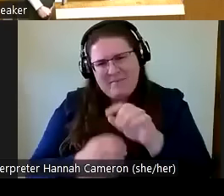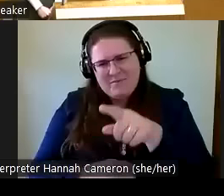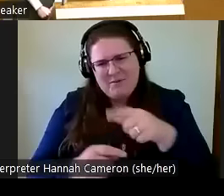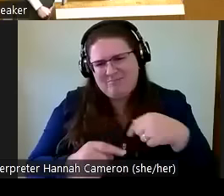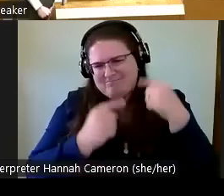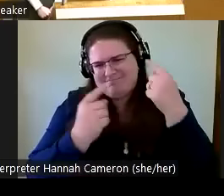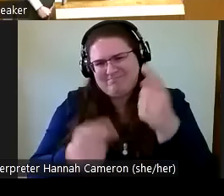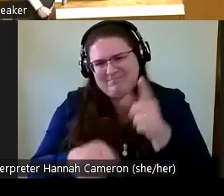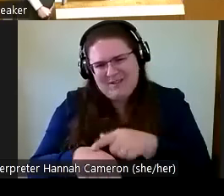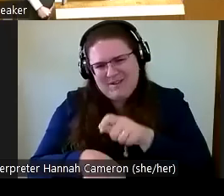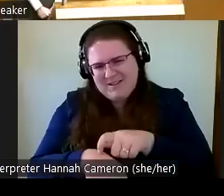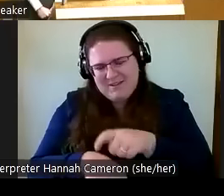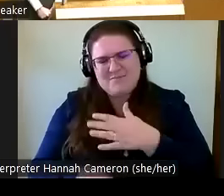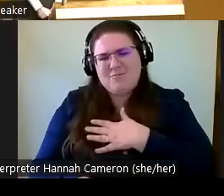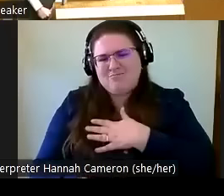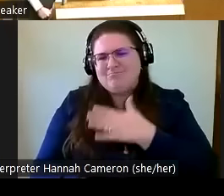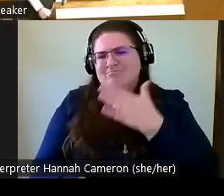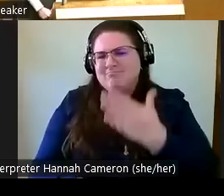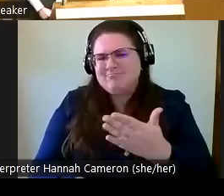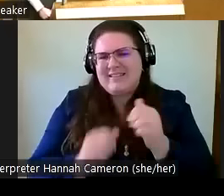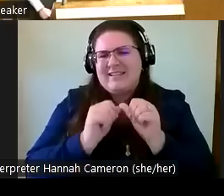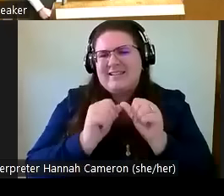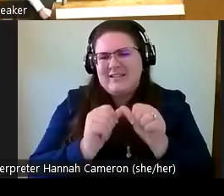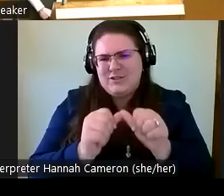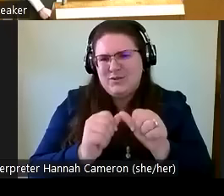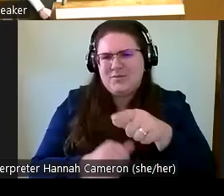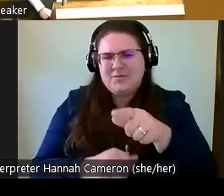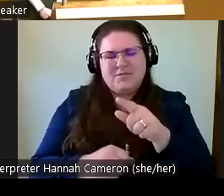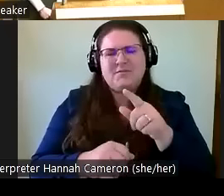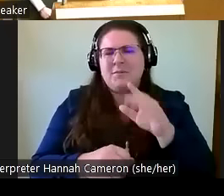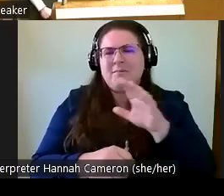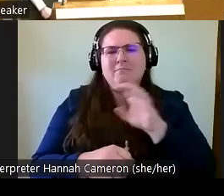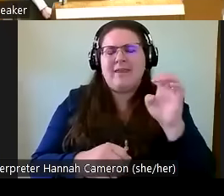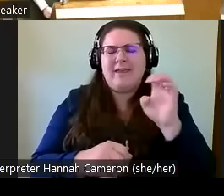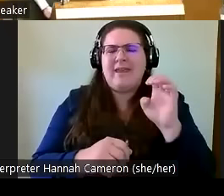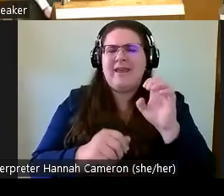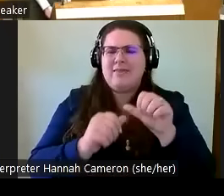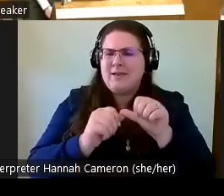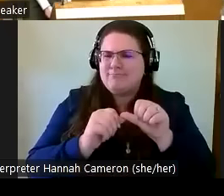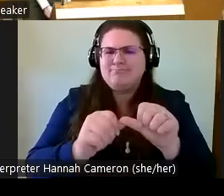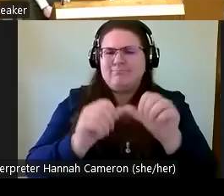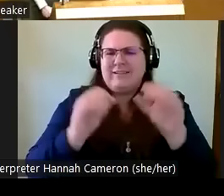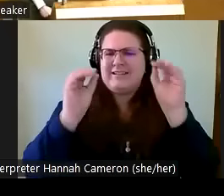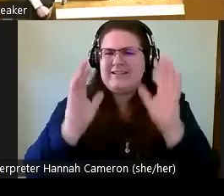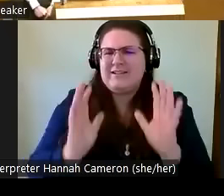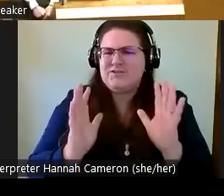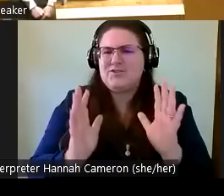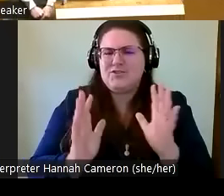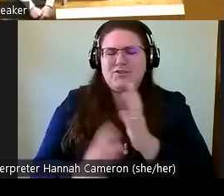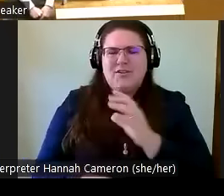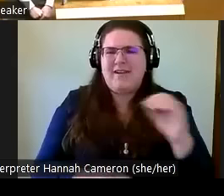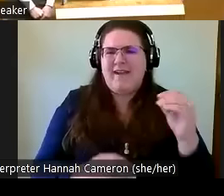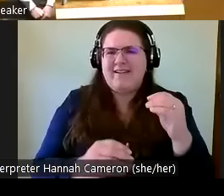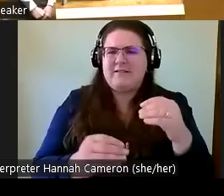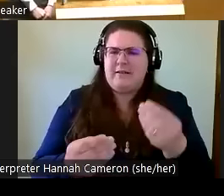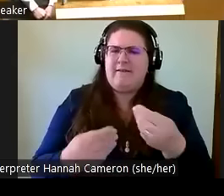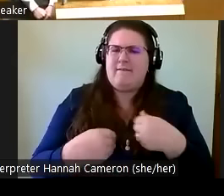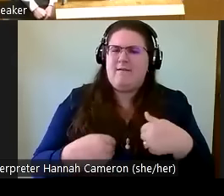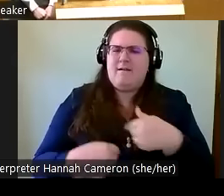time. So thank you for continuing to be the stalwart teacher and for giving us the gift of learning through you and with